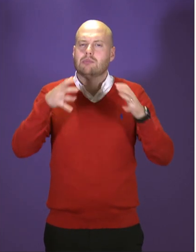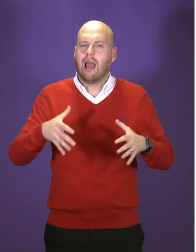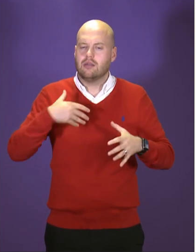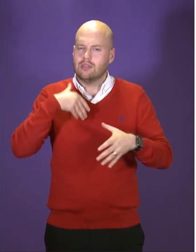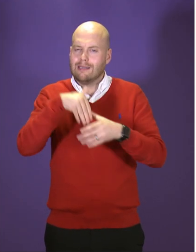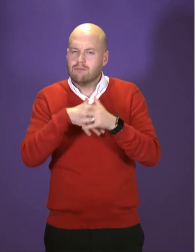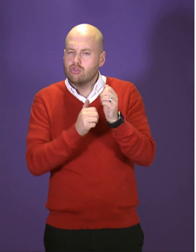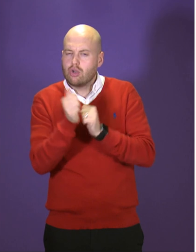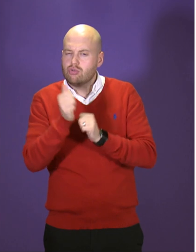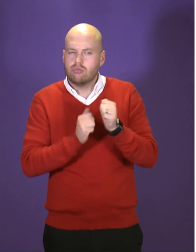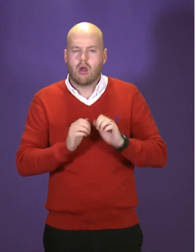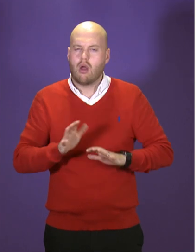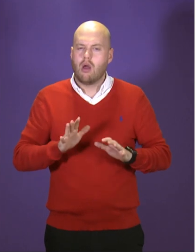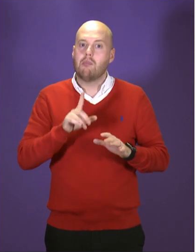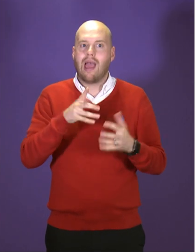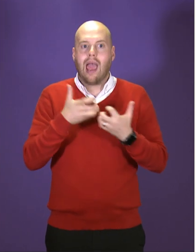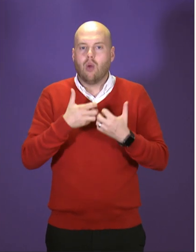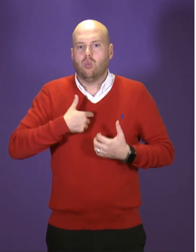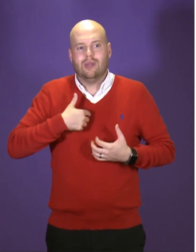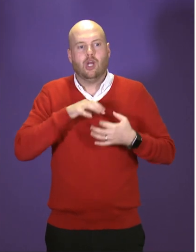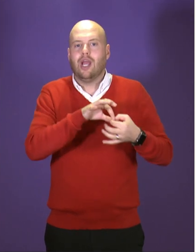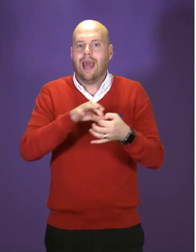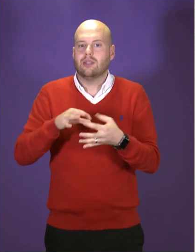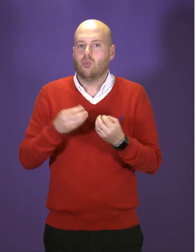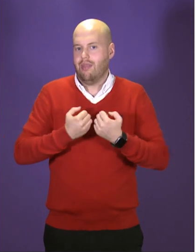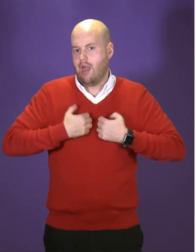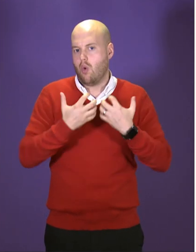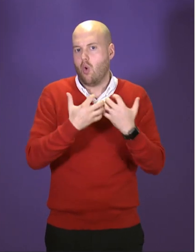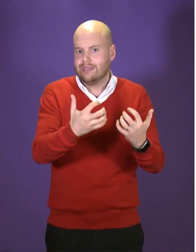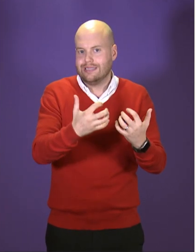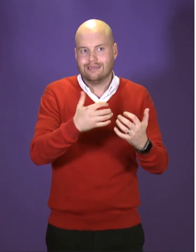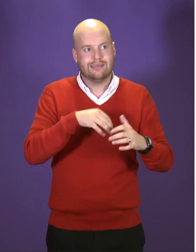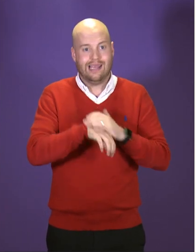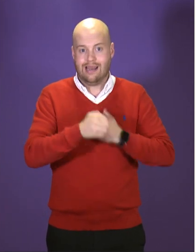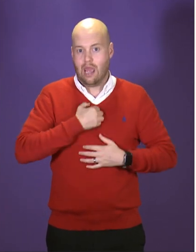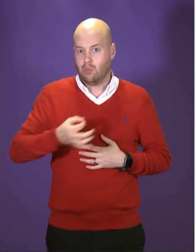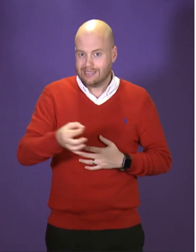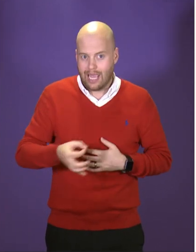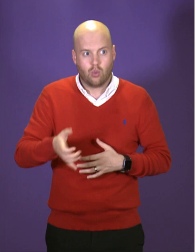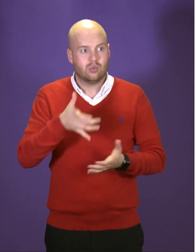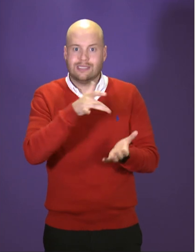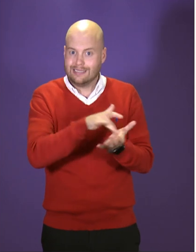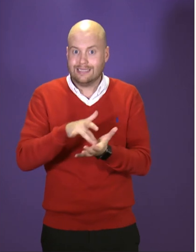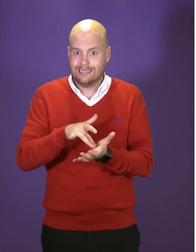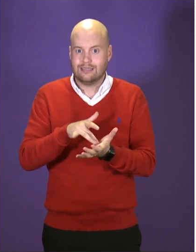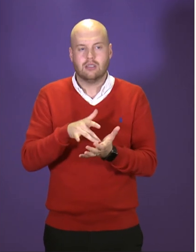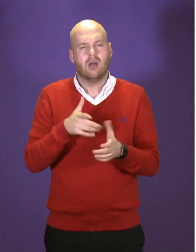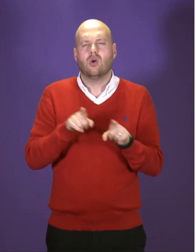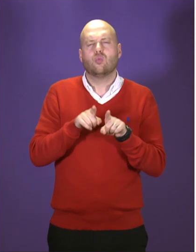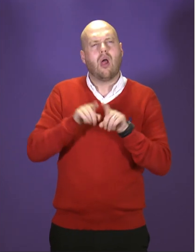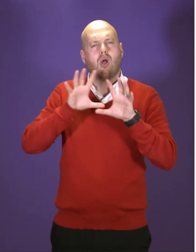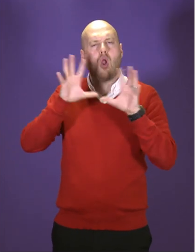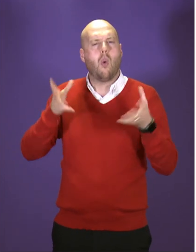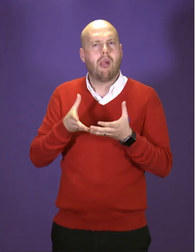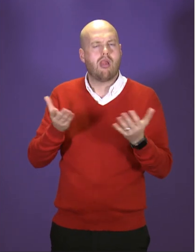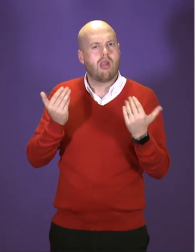an expanded and more diverse audience in our towns and cities, as well as with audiences globally. We